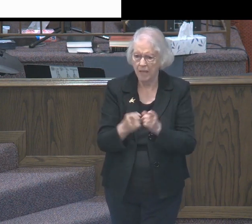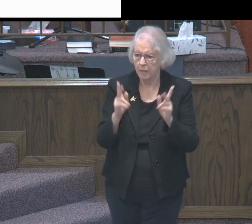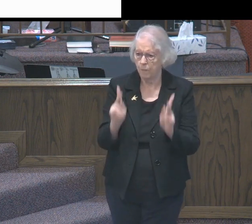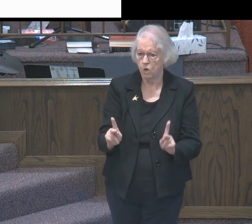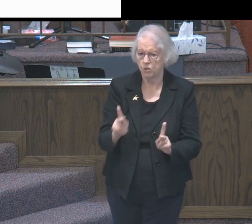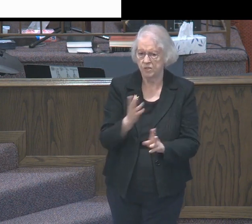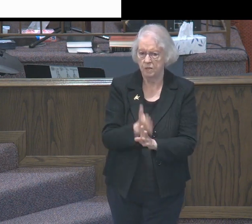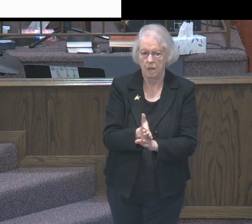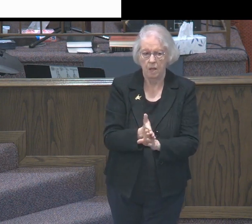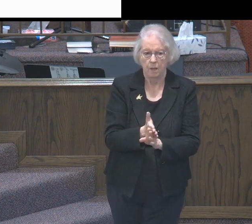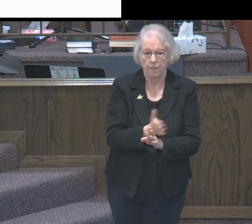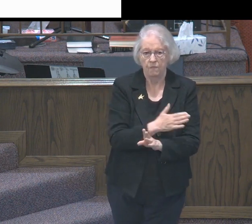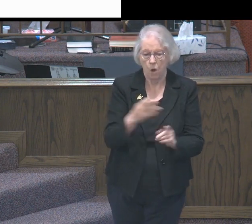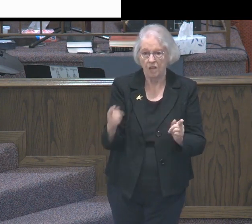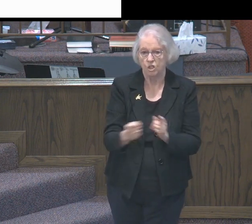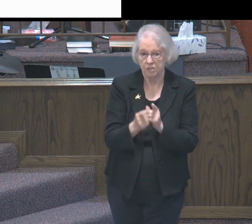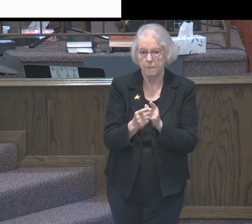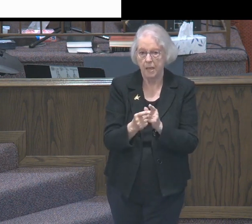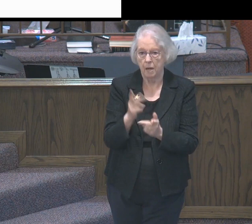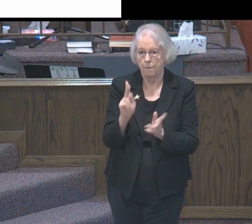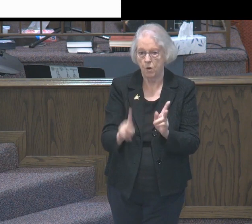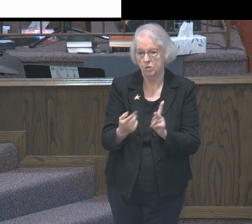That God's word is what it says it is.